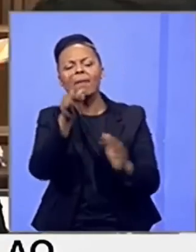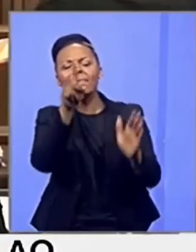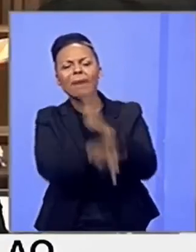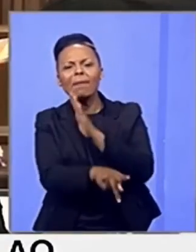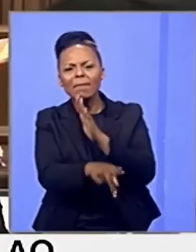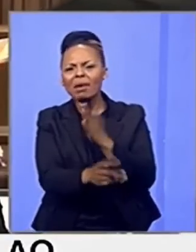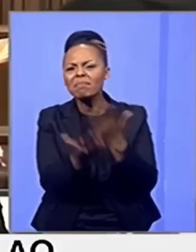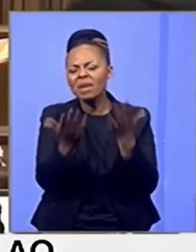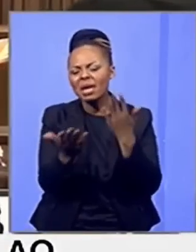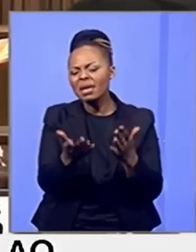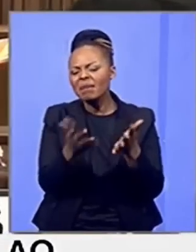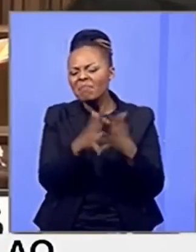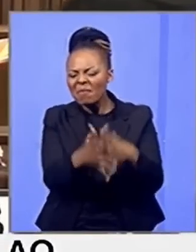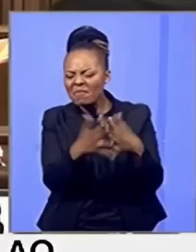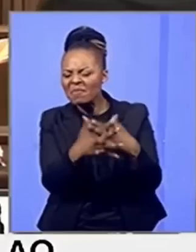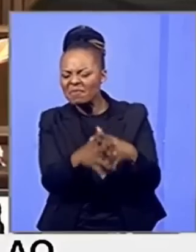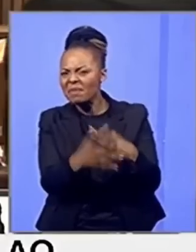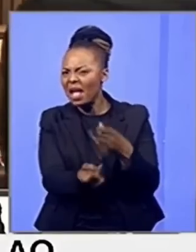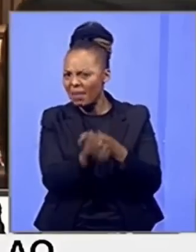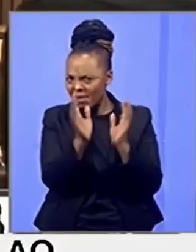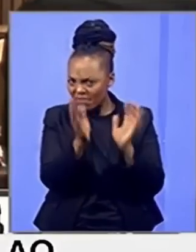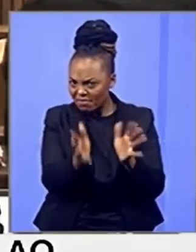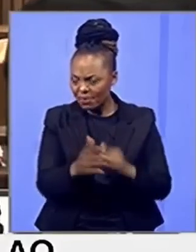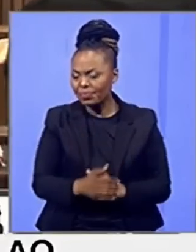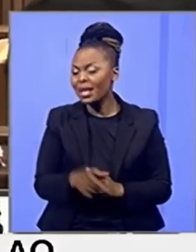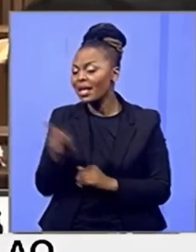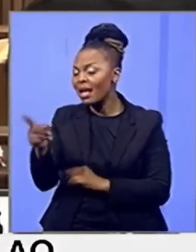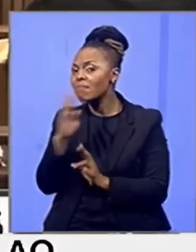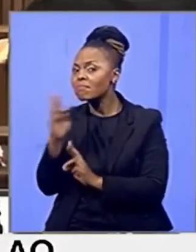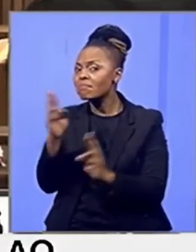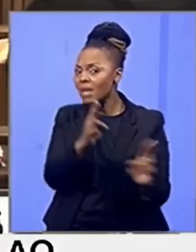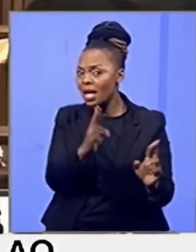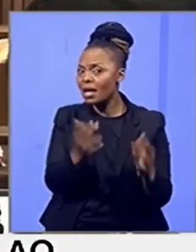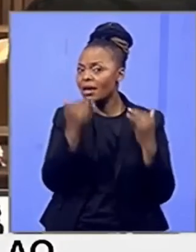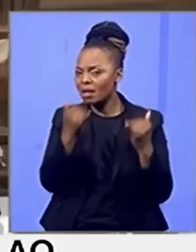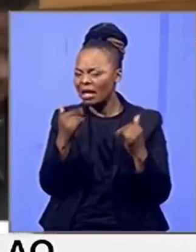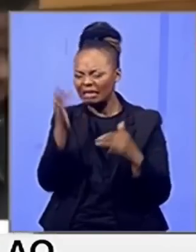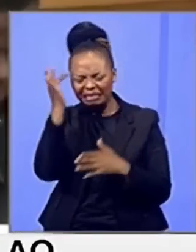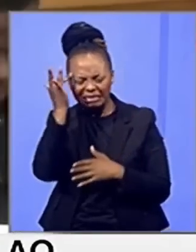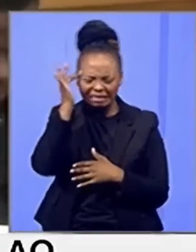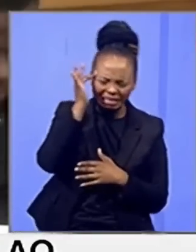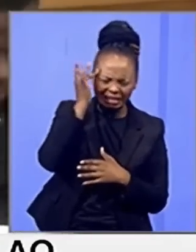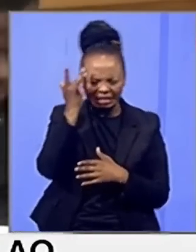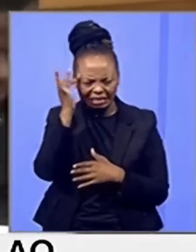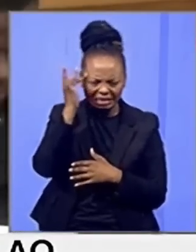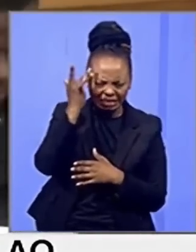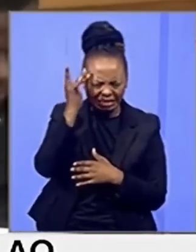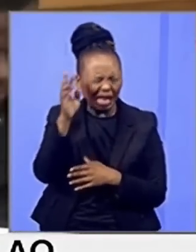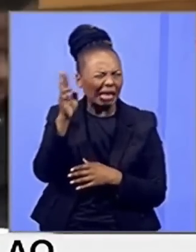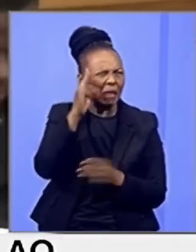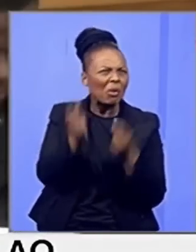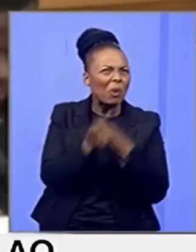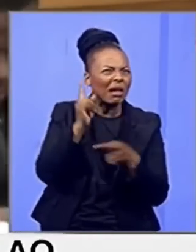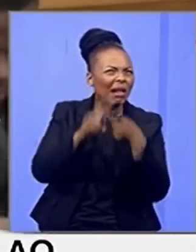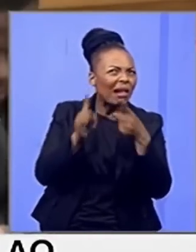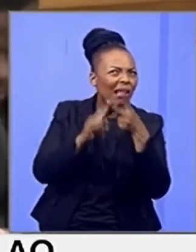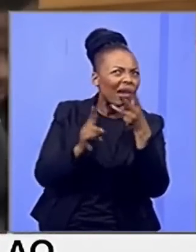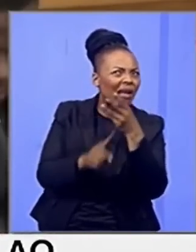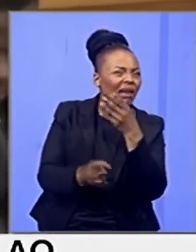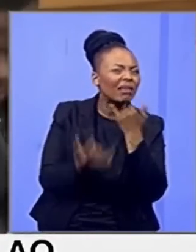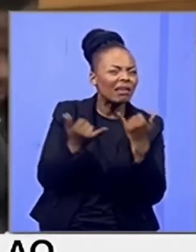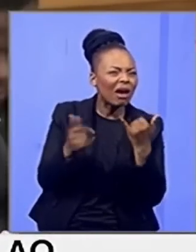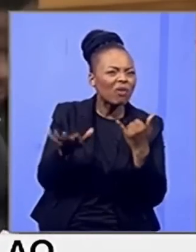le kgwathwa-kgwathilwe ka gona. Ge Mosia a sa gakagakanegile go gopola tatelano ya ditiragalo tša